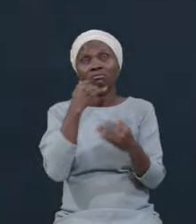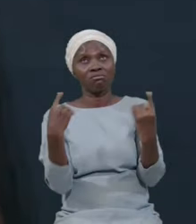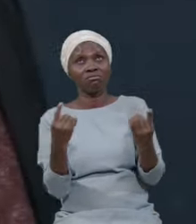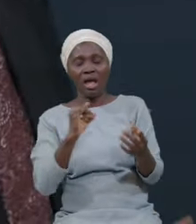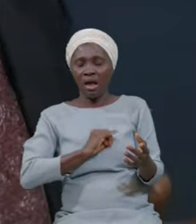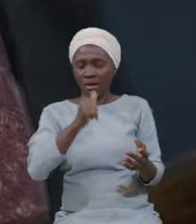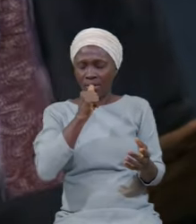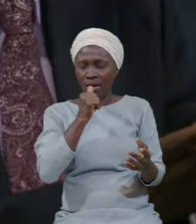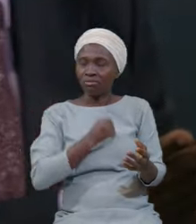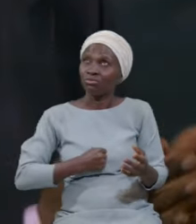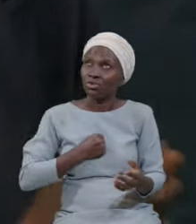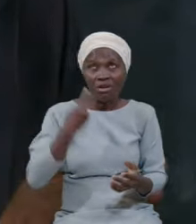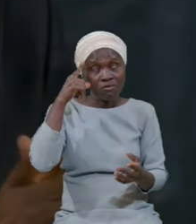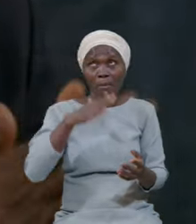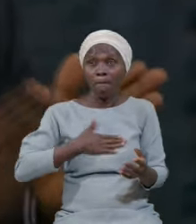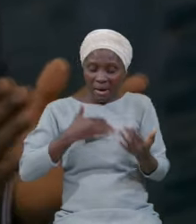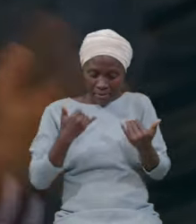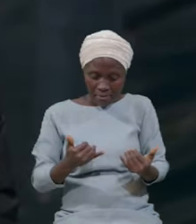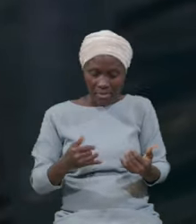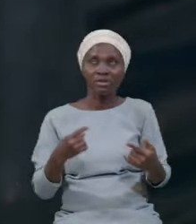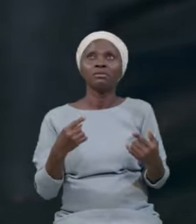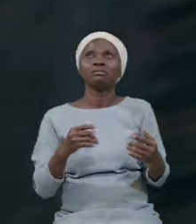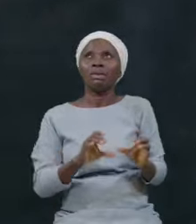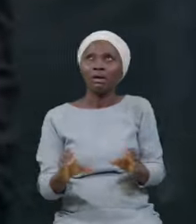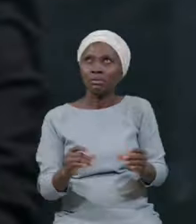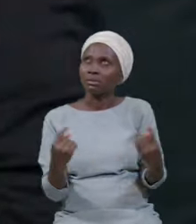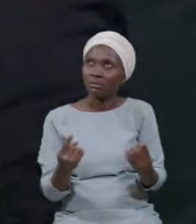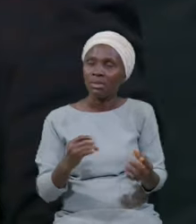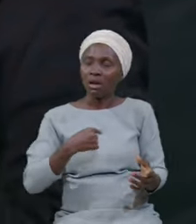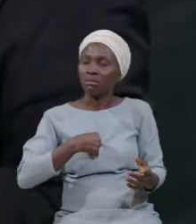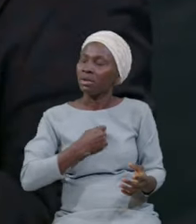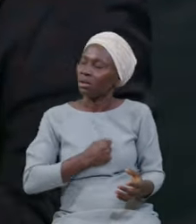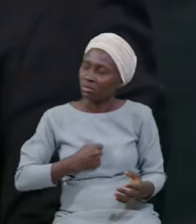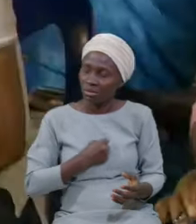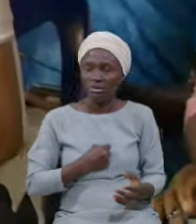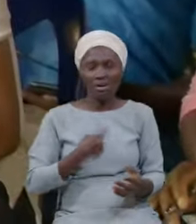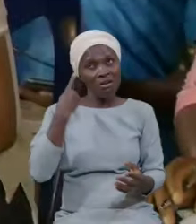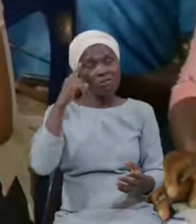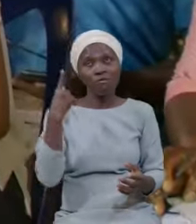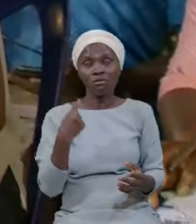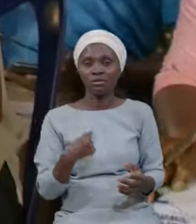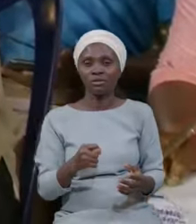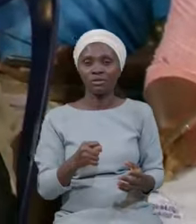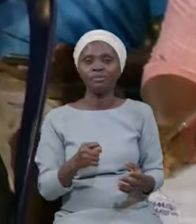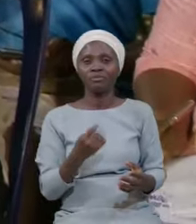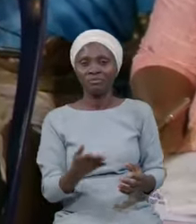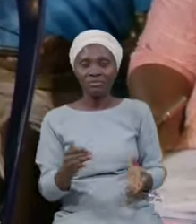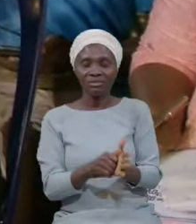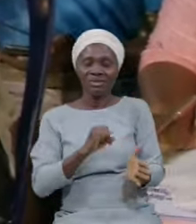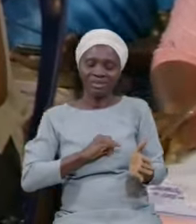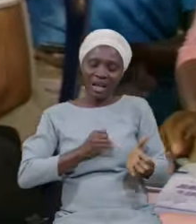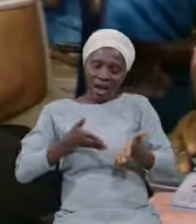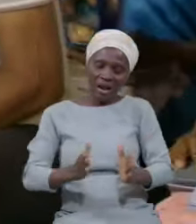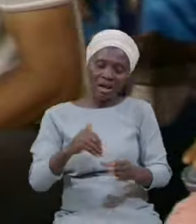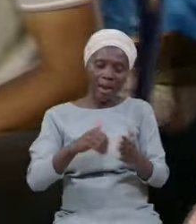sorry for my actions. I am sorry for the events that have allowed in my life. I now